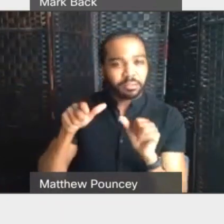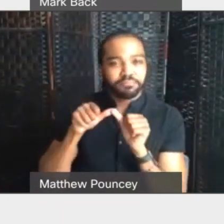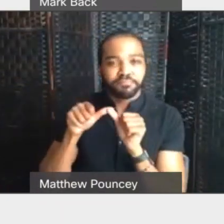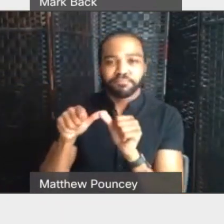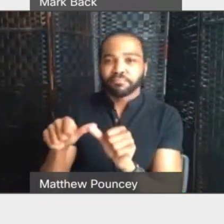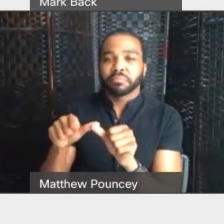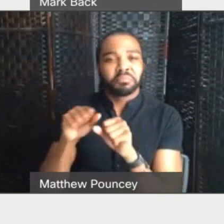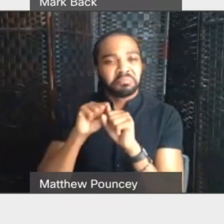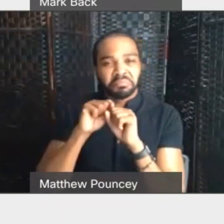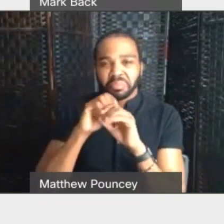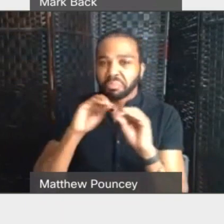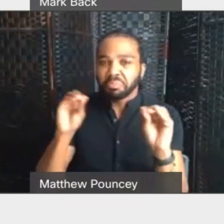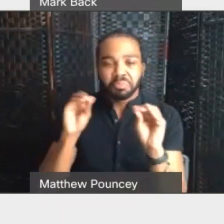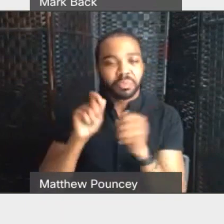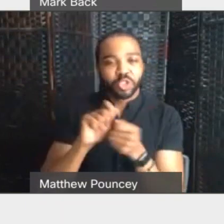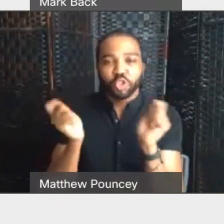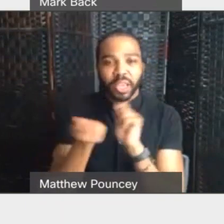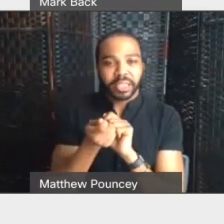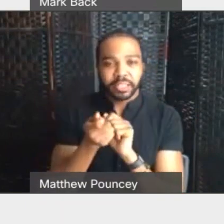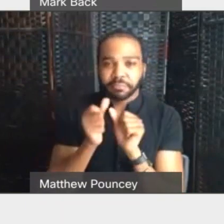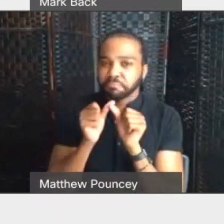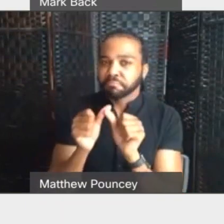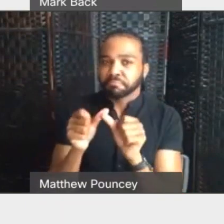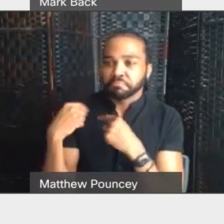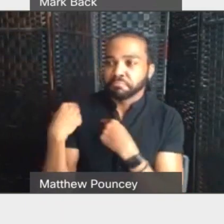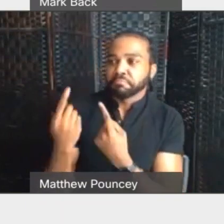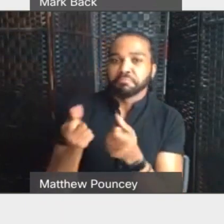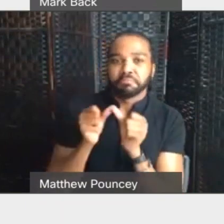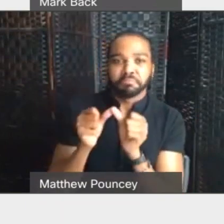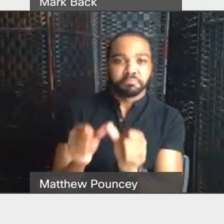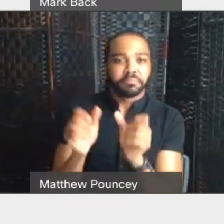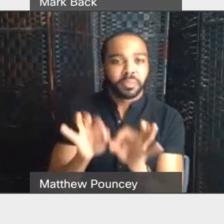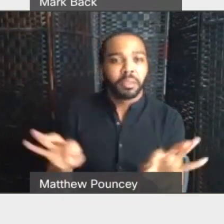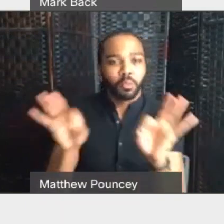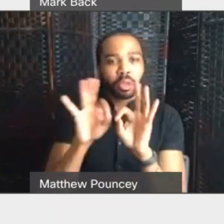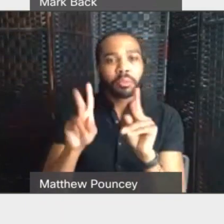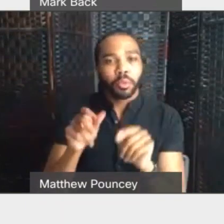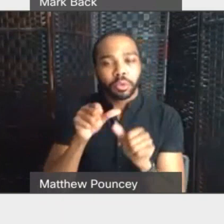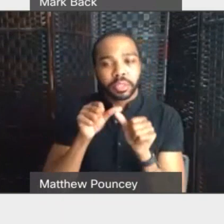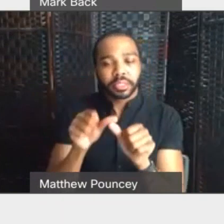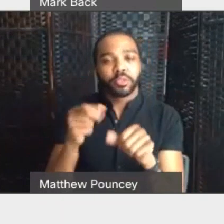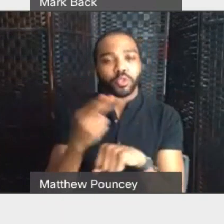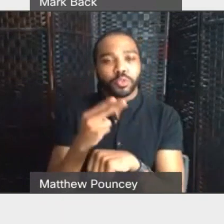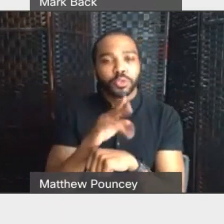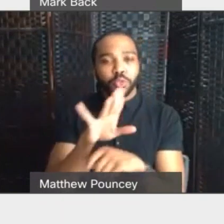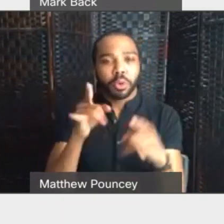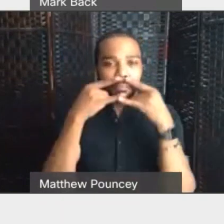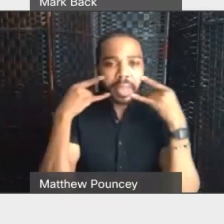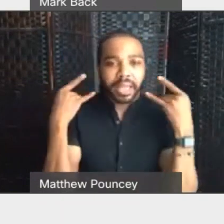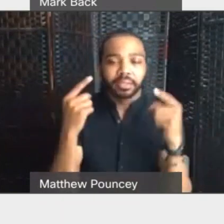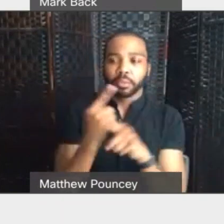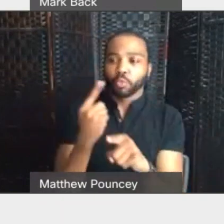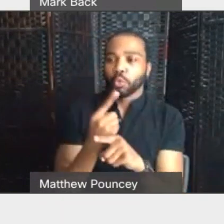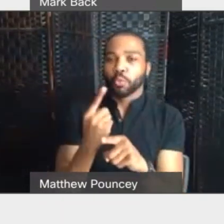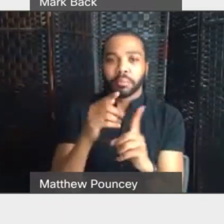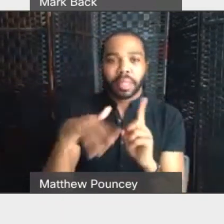that has changed. It is essential that people continue to use masks in the appropriate places,